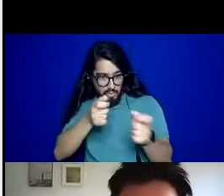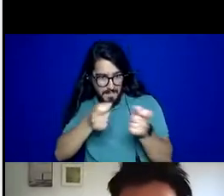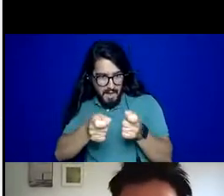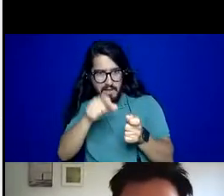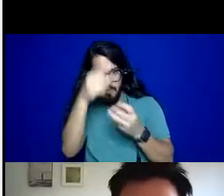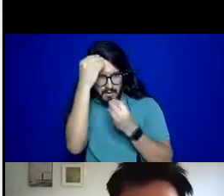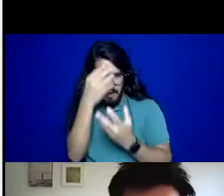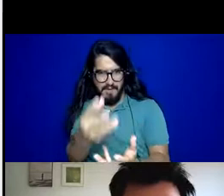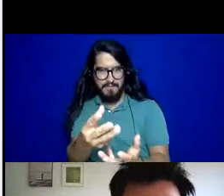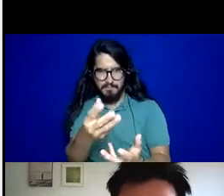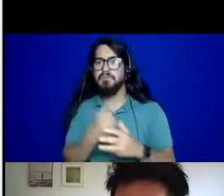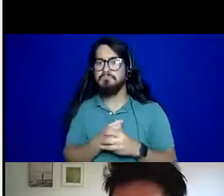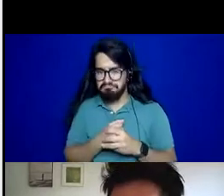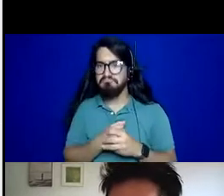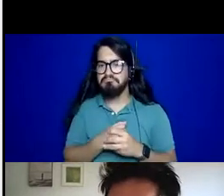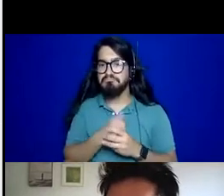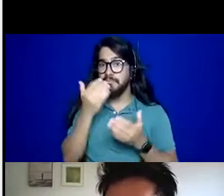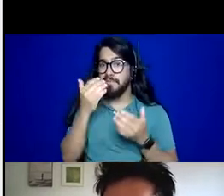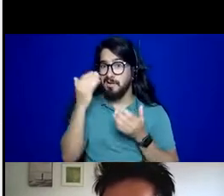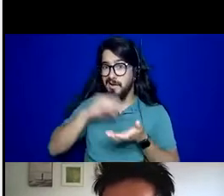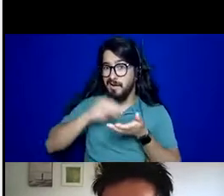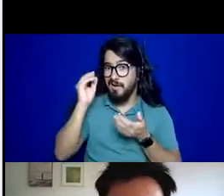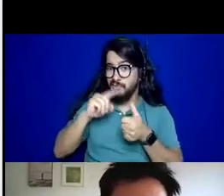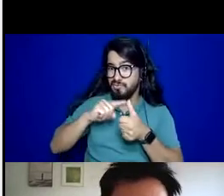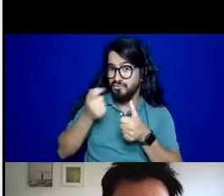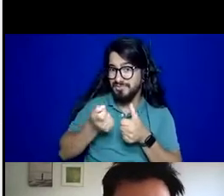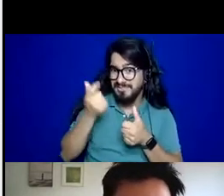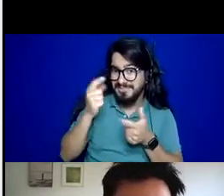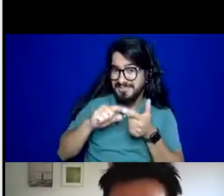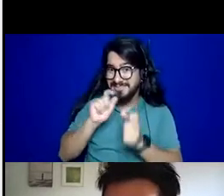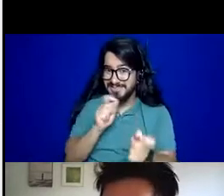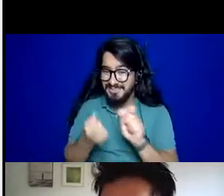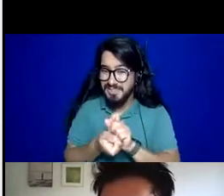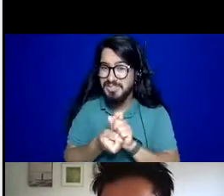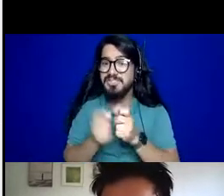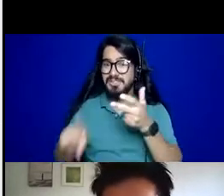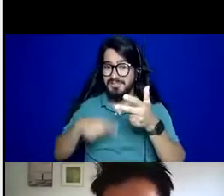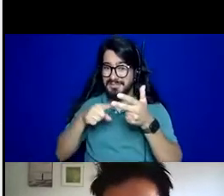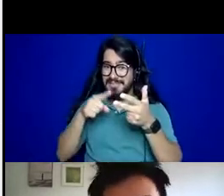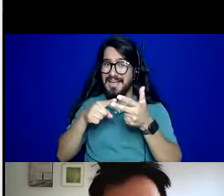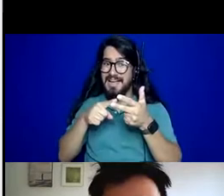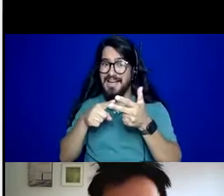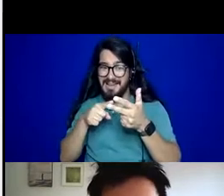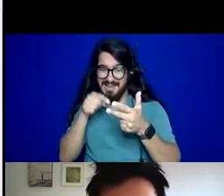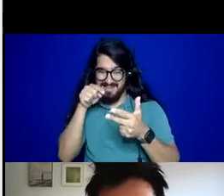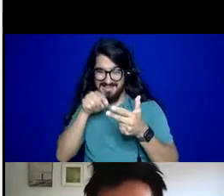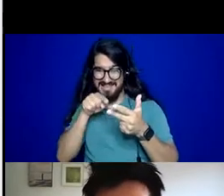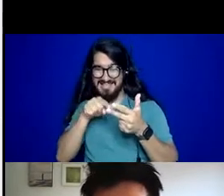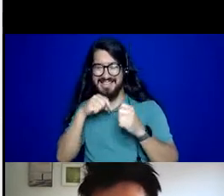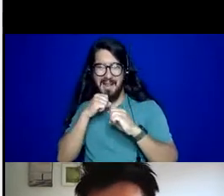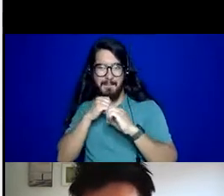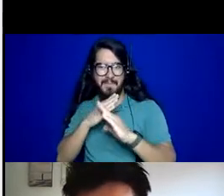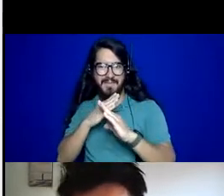more. So figuring out how to delete it, change it, and how to prevent our devices from collecting it in the first